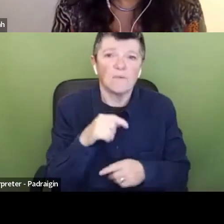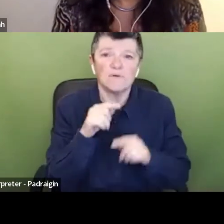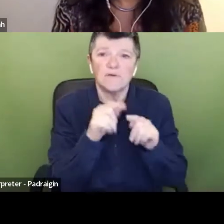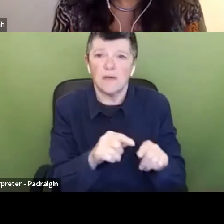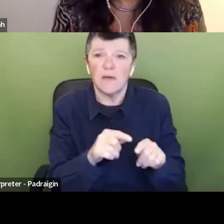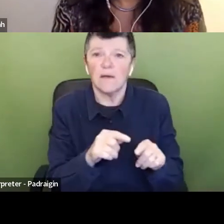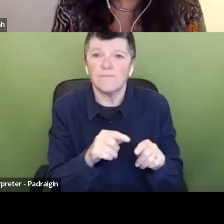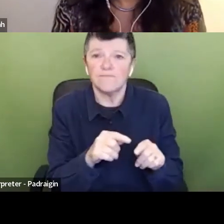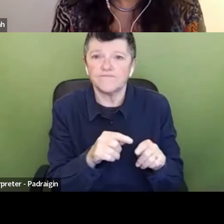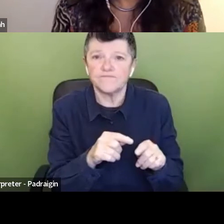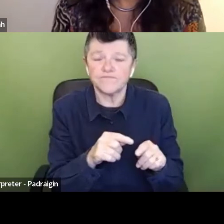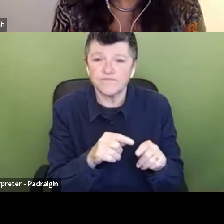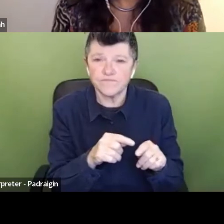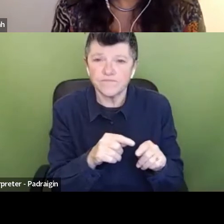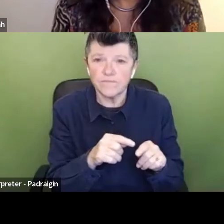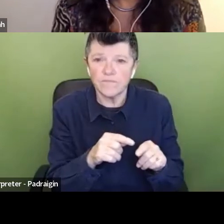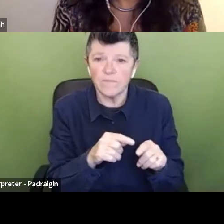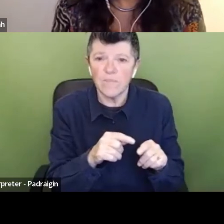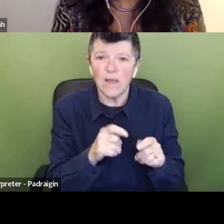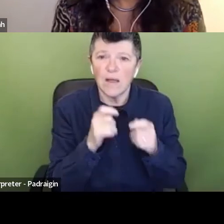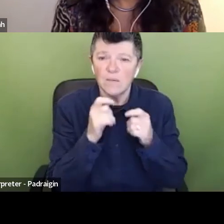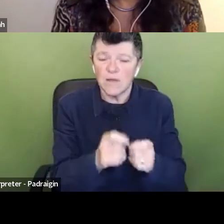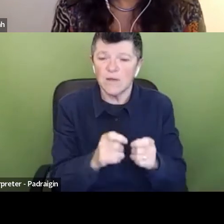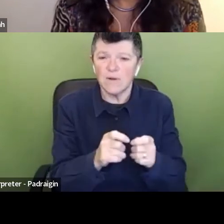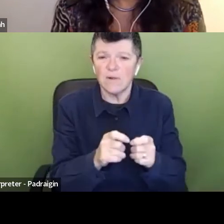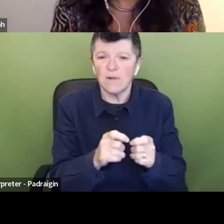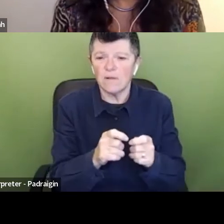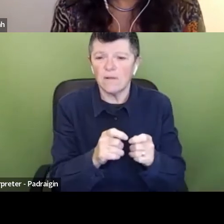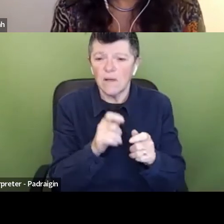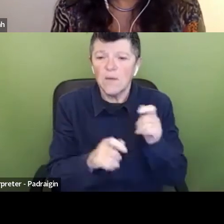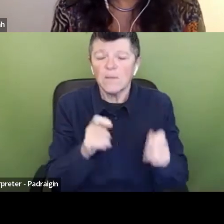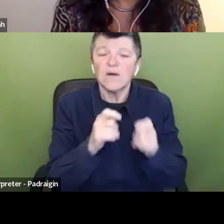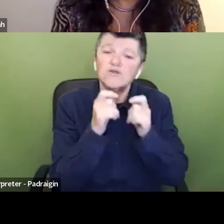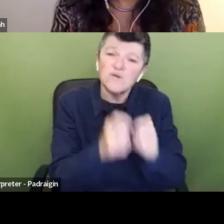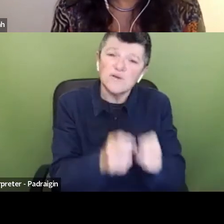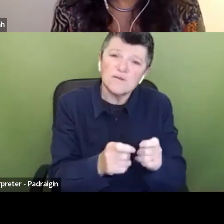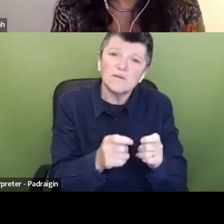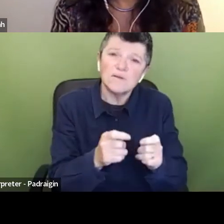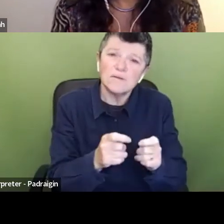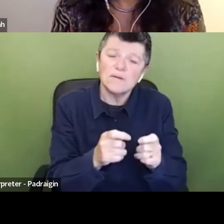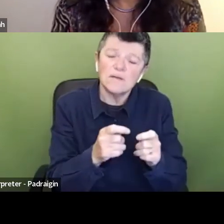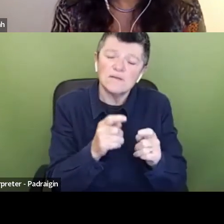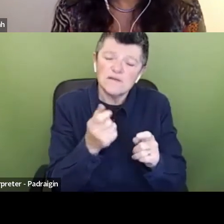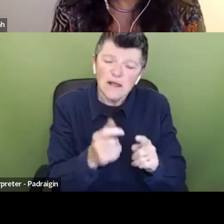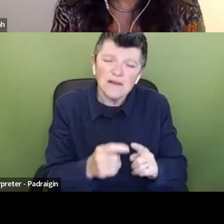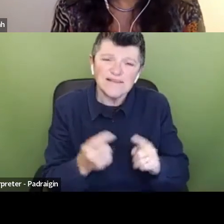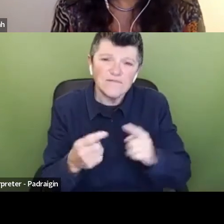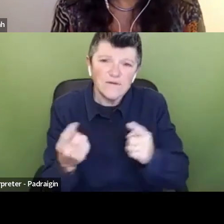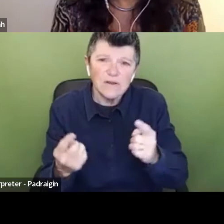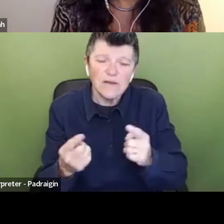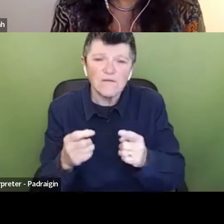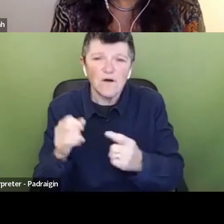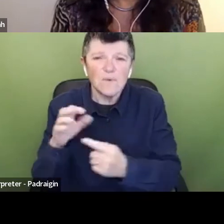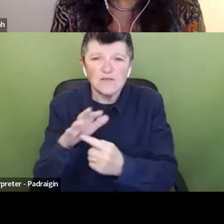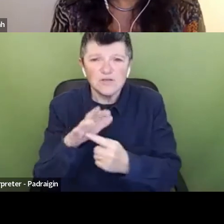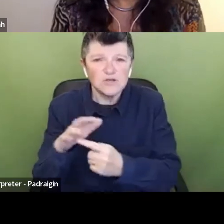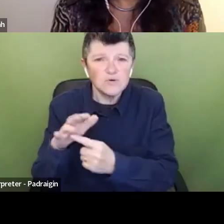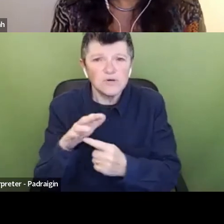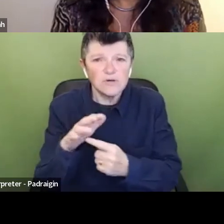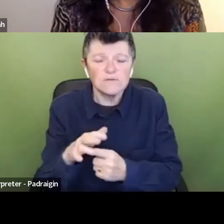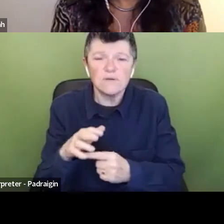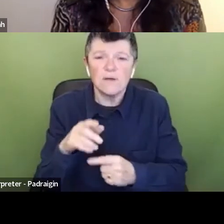that people are treated slightly differently by certain institutional players. So what you're seeing, and this definitely has to do